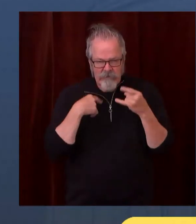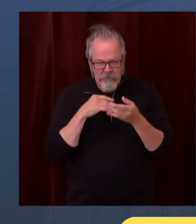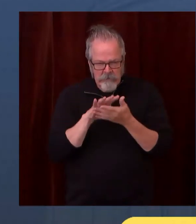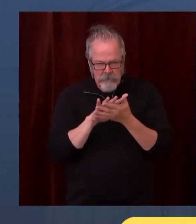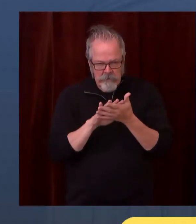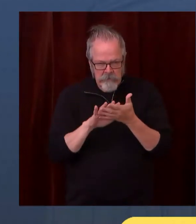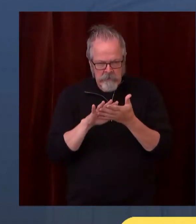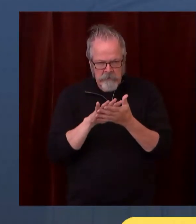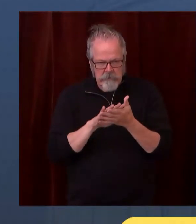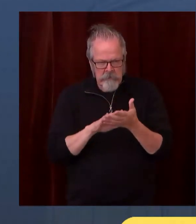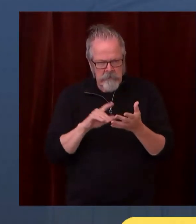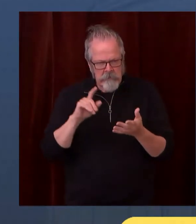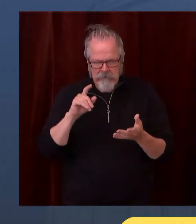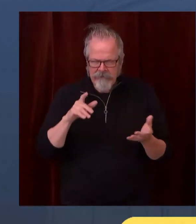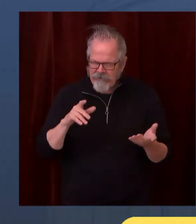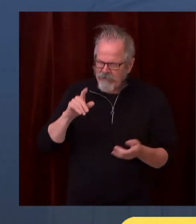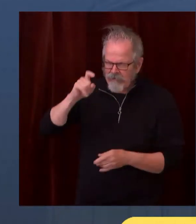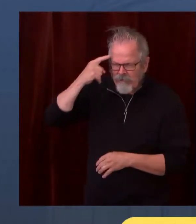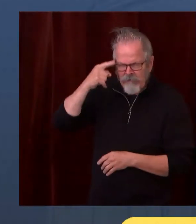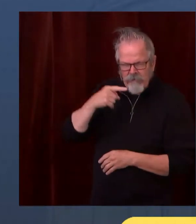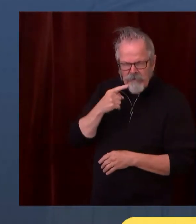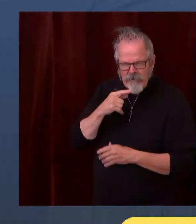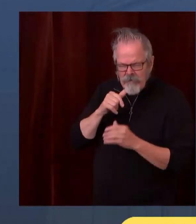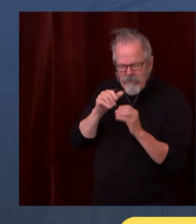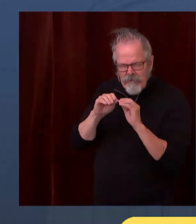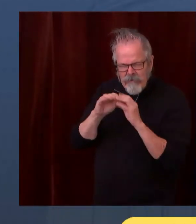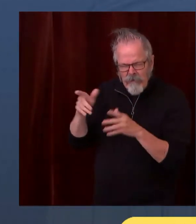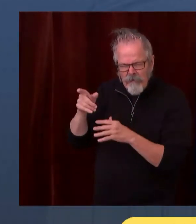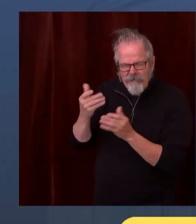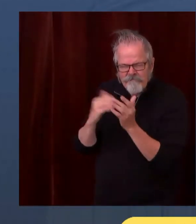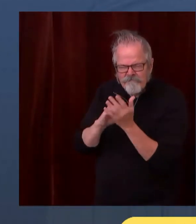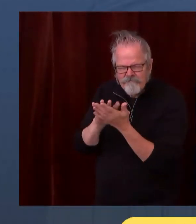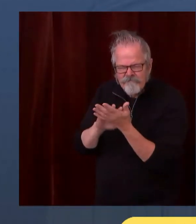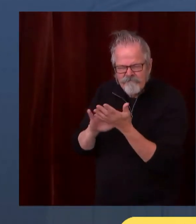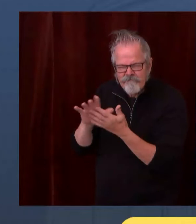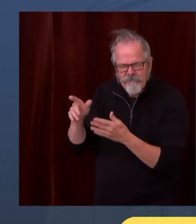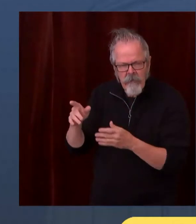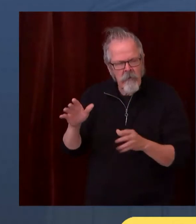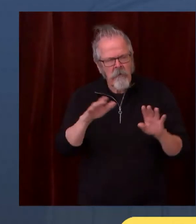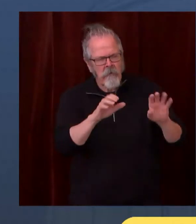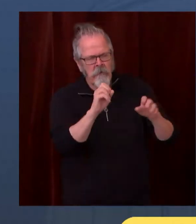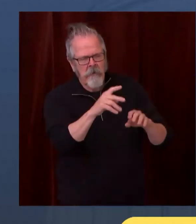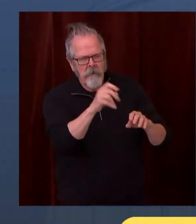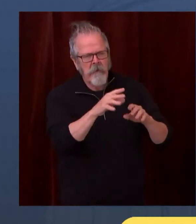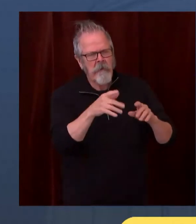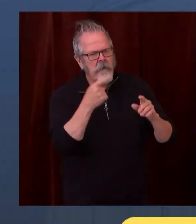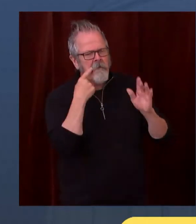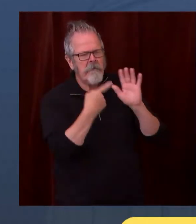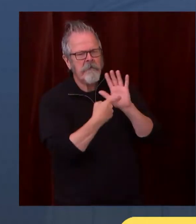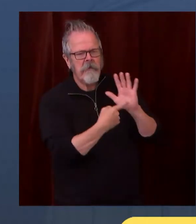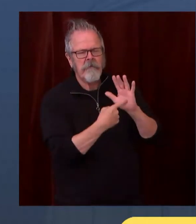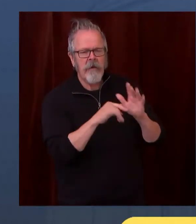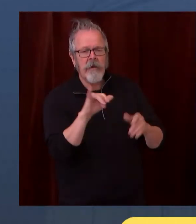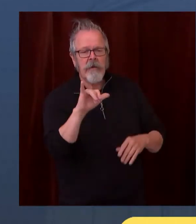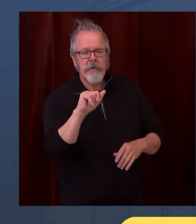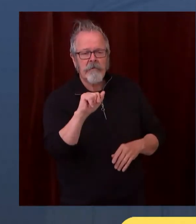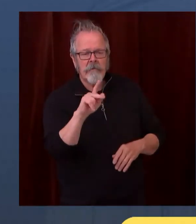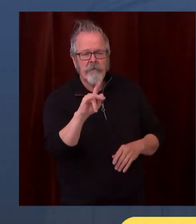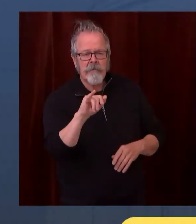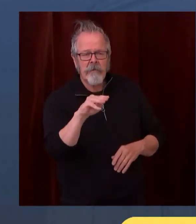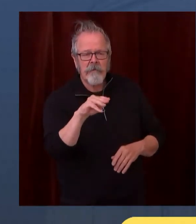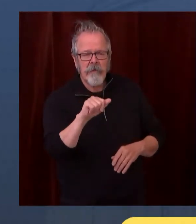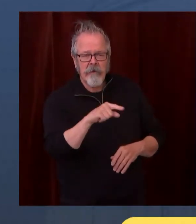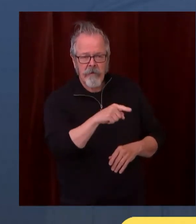huge spike and then mask effect order went into effect and it dropped dramatically. Yeah, can we put up the Yakima chart here?